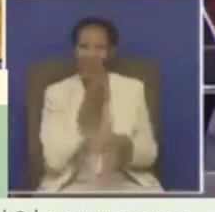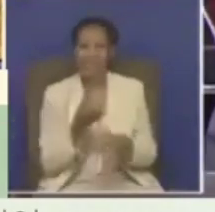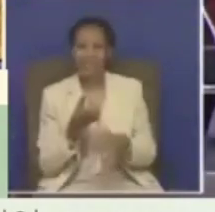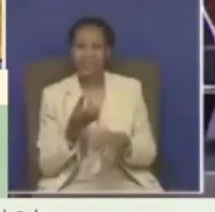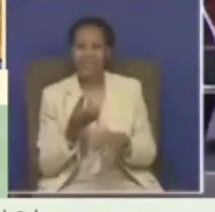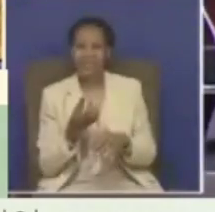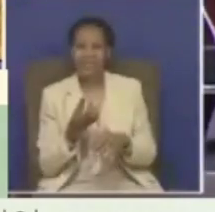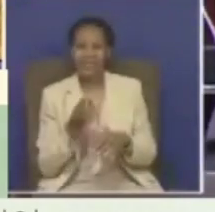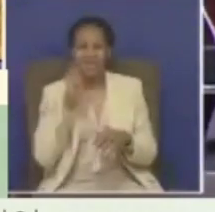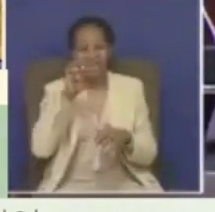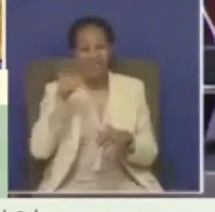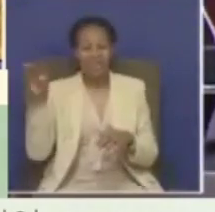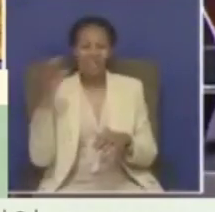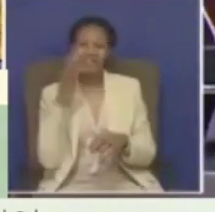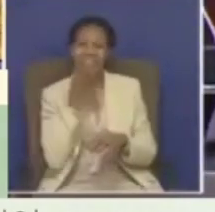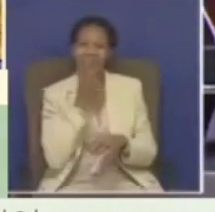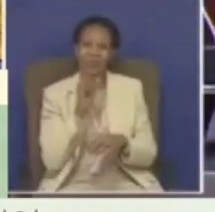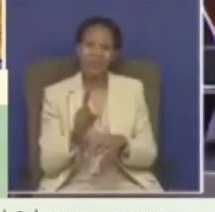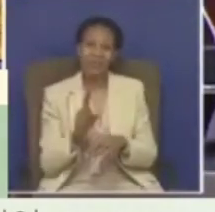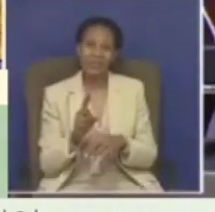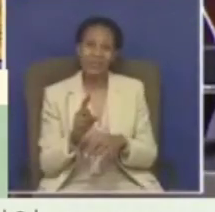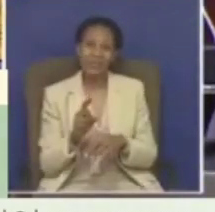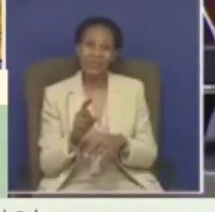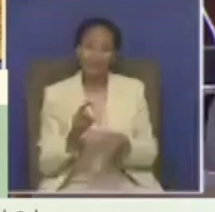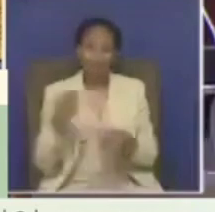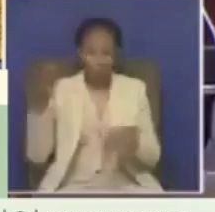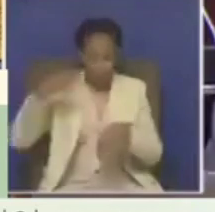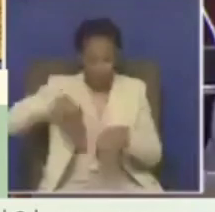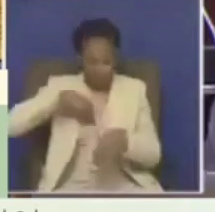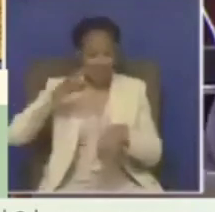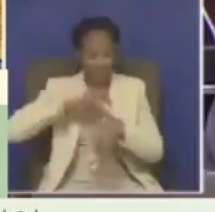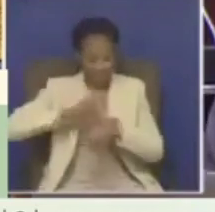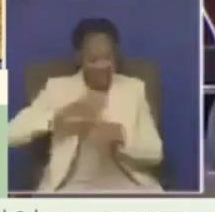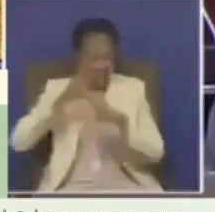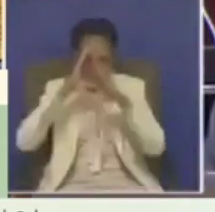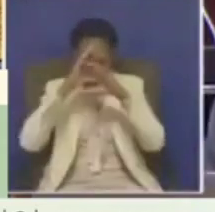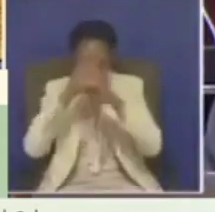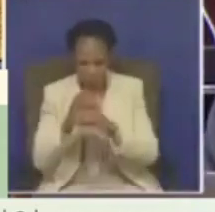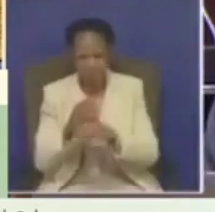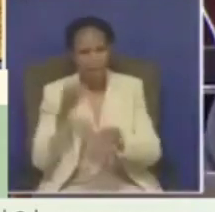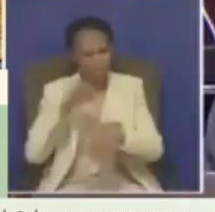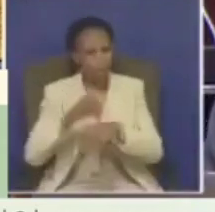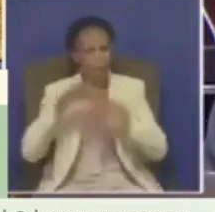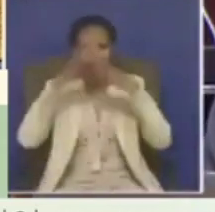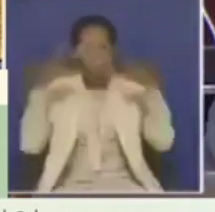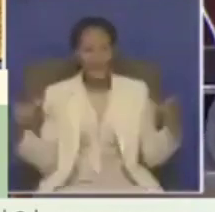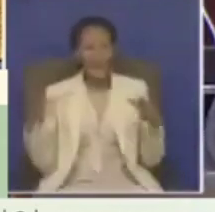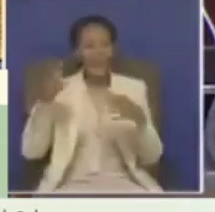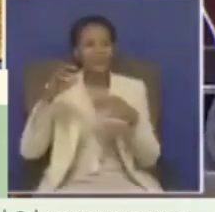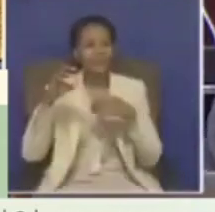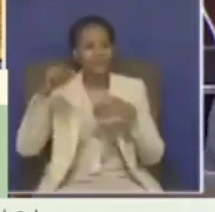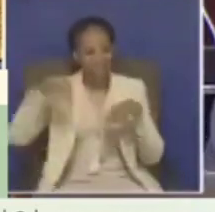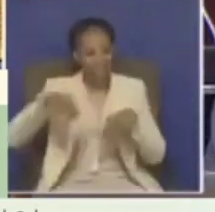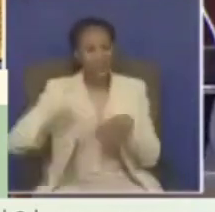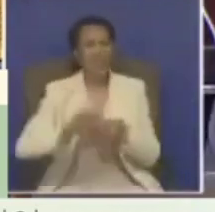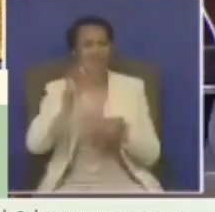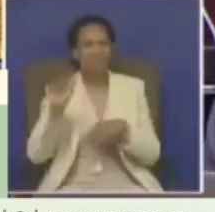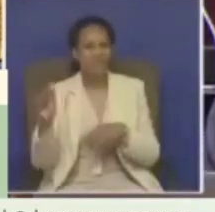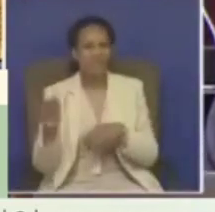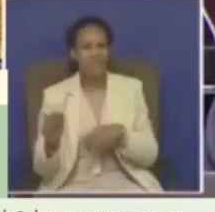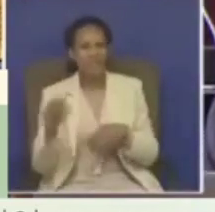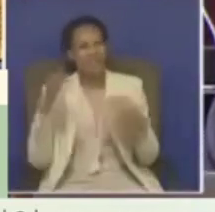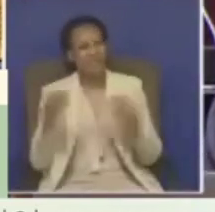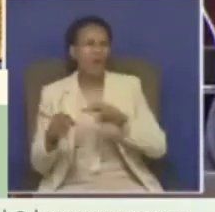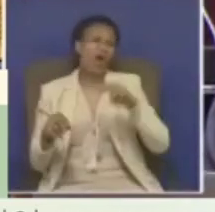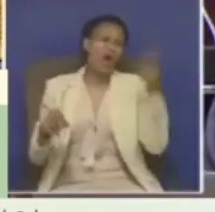the EFF is saying, must be focused on because it's ravaging the country. Now, to have any person